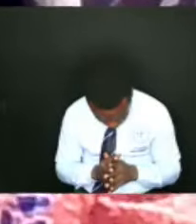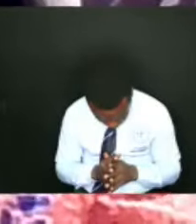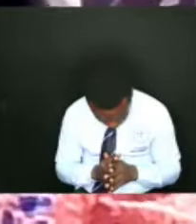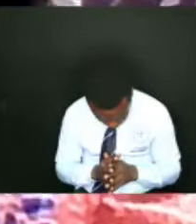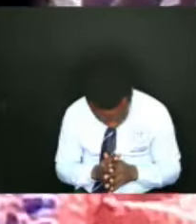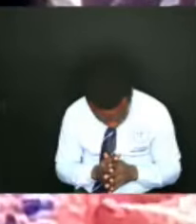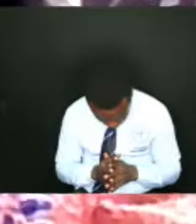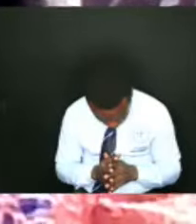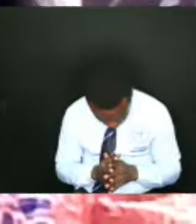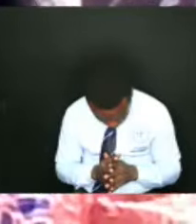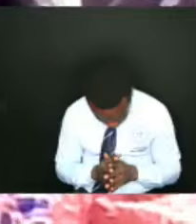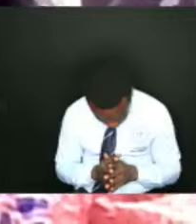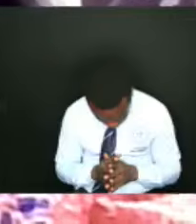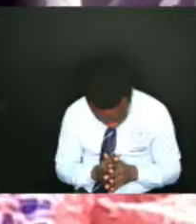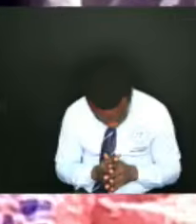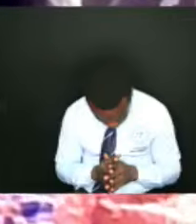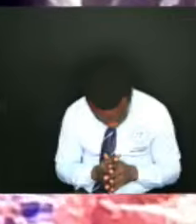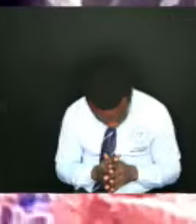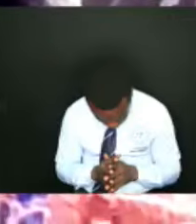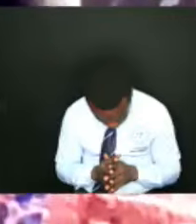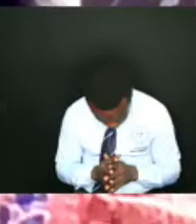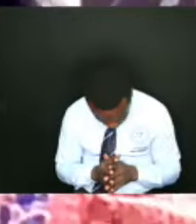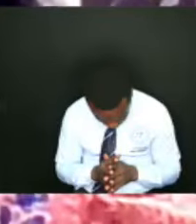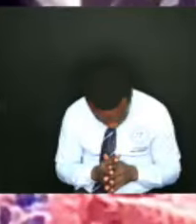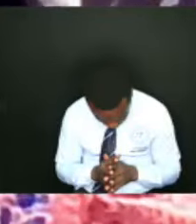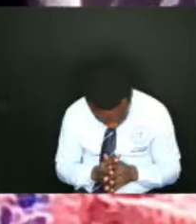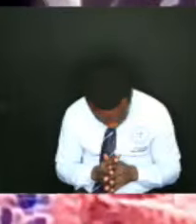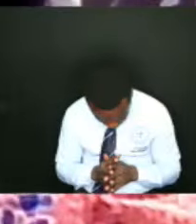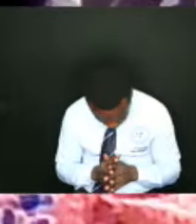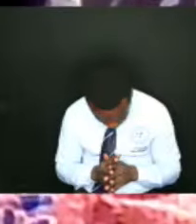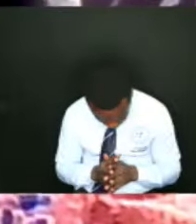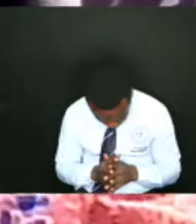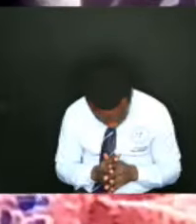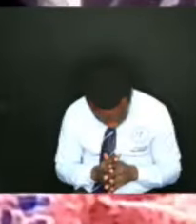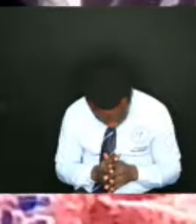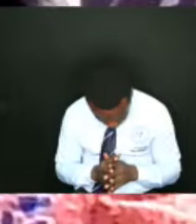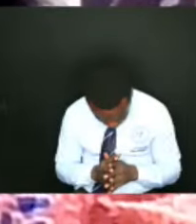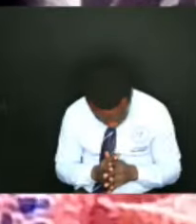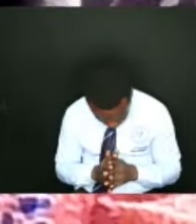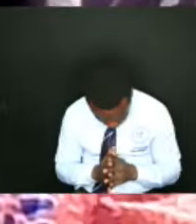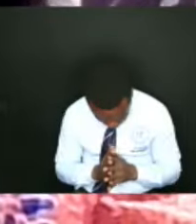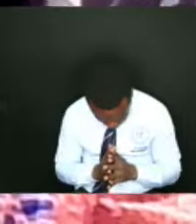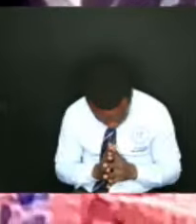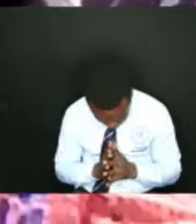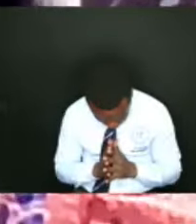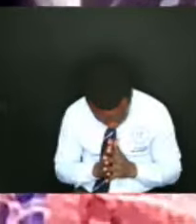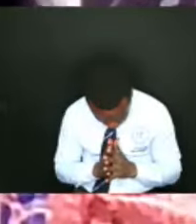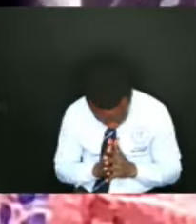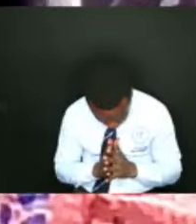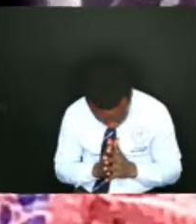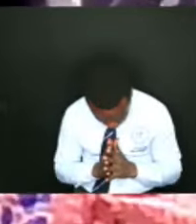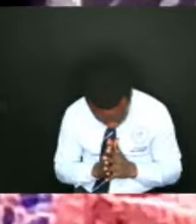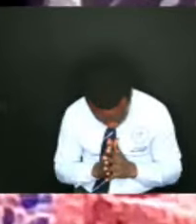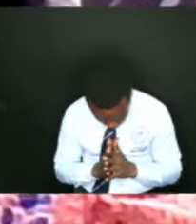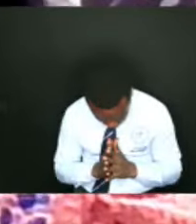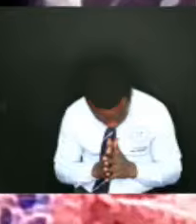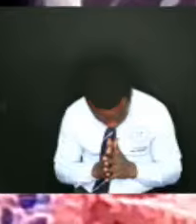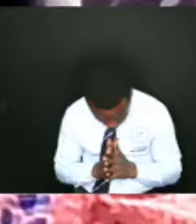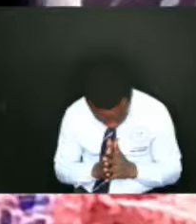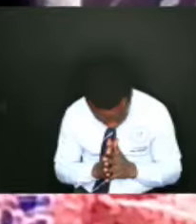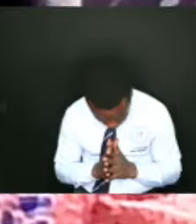today. Let us turn a new leaf today. Let your refreshing of God come to us,